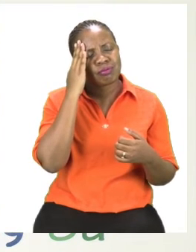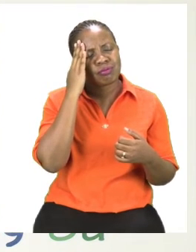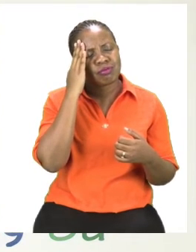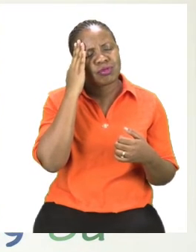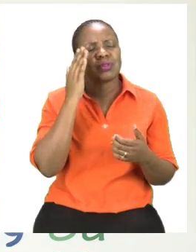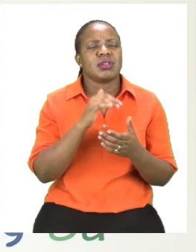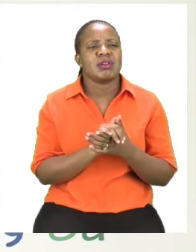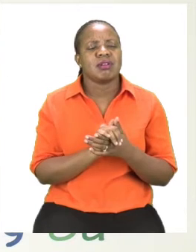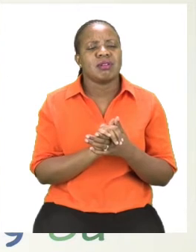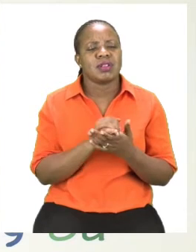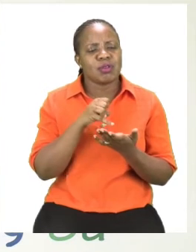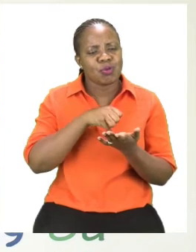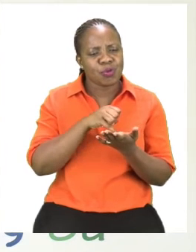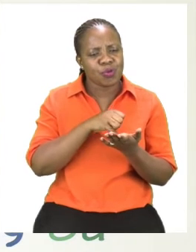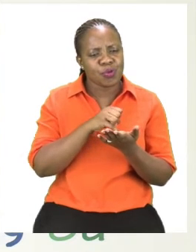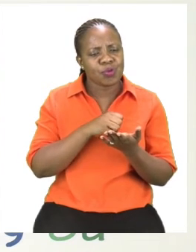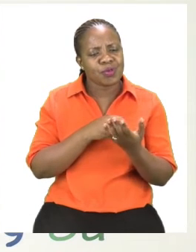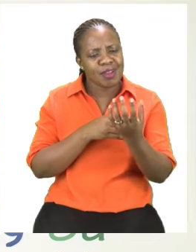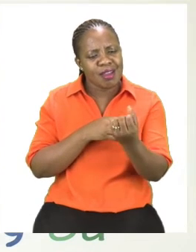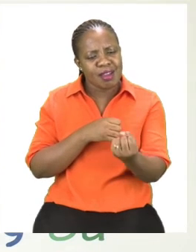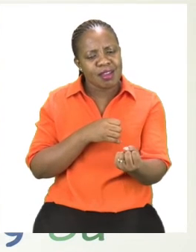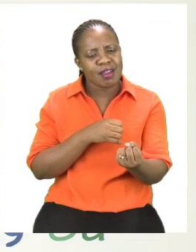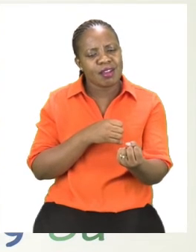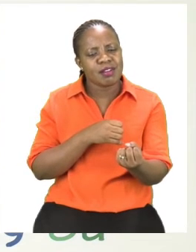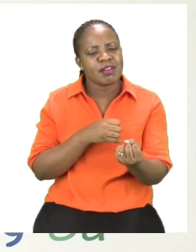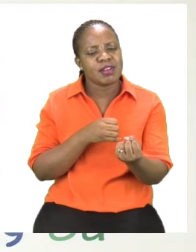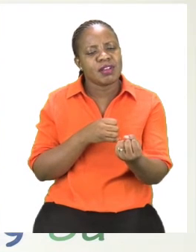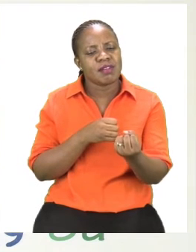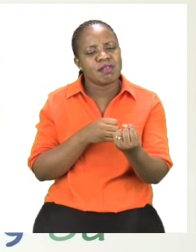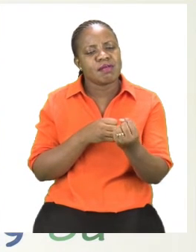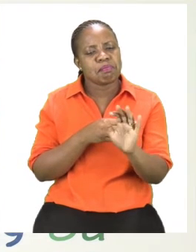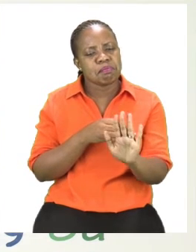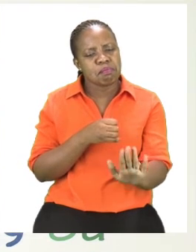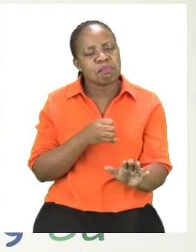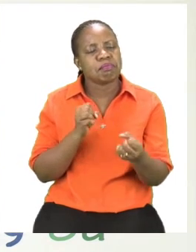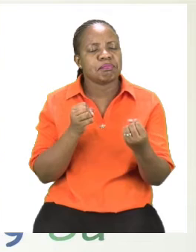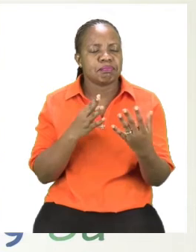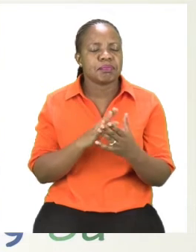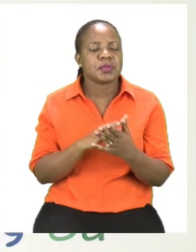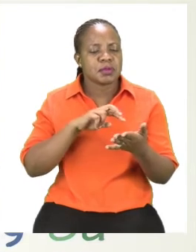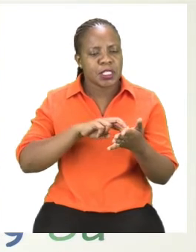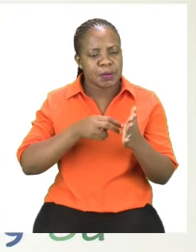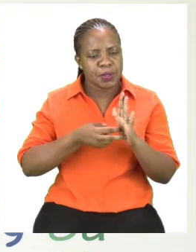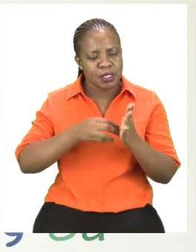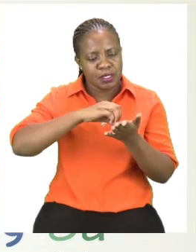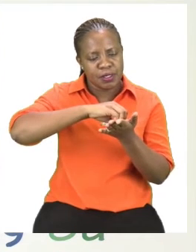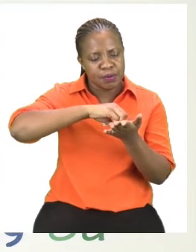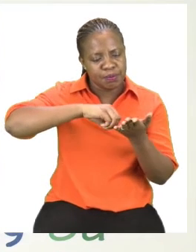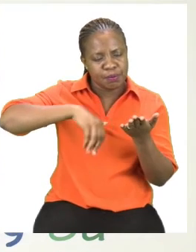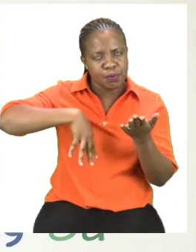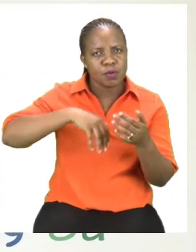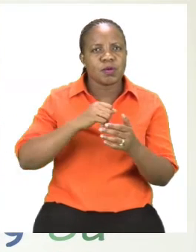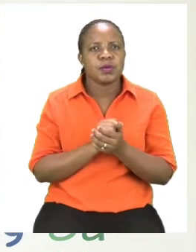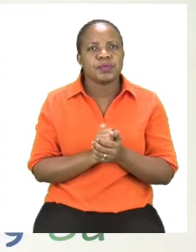find out how many are left, we are subtracting. So we need to take away 6 cookies